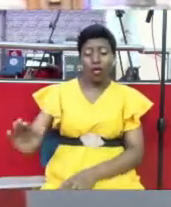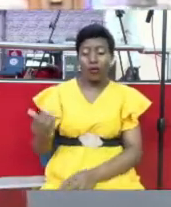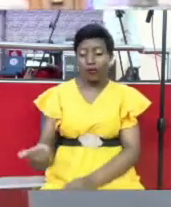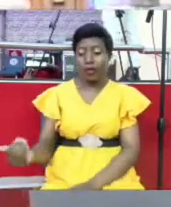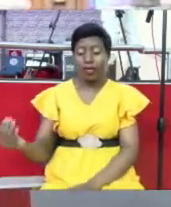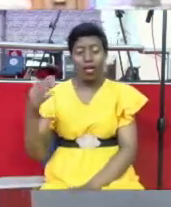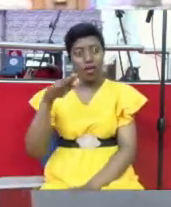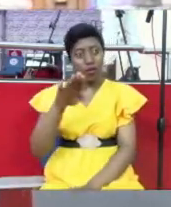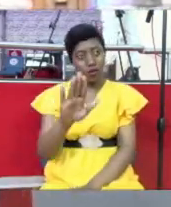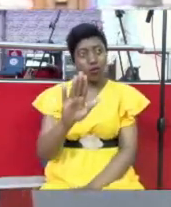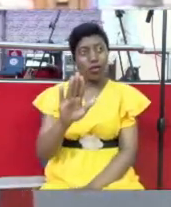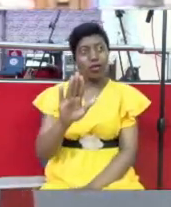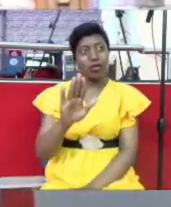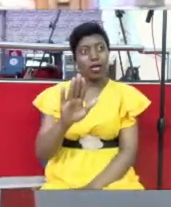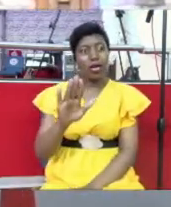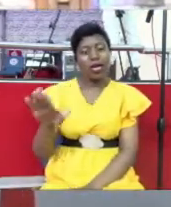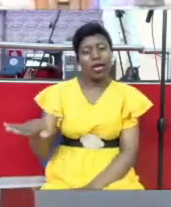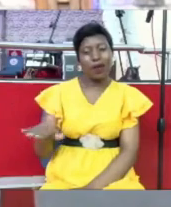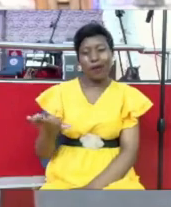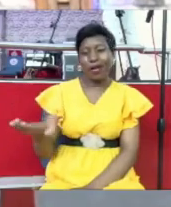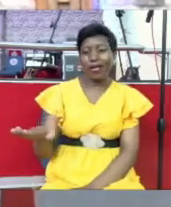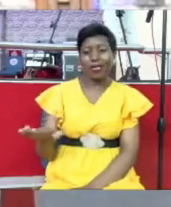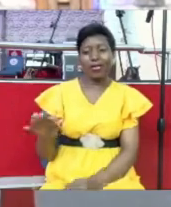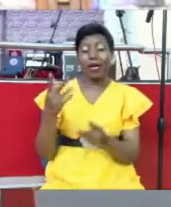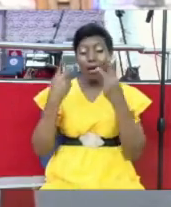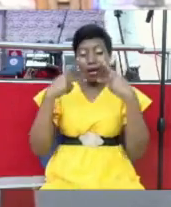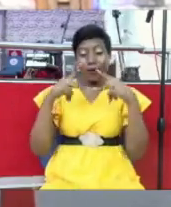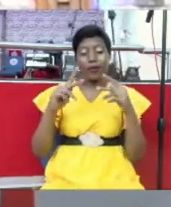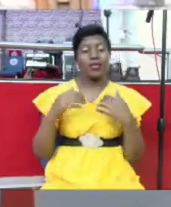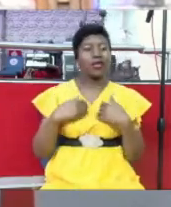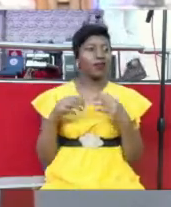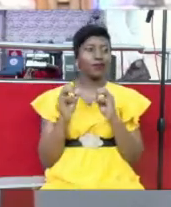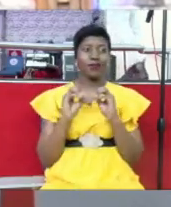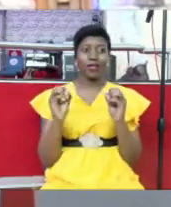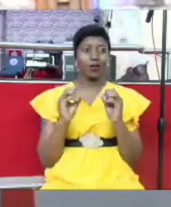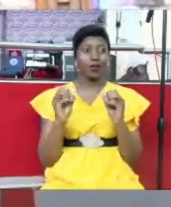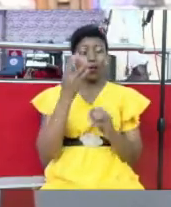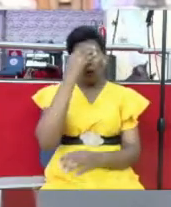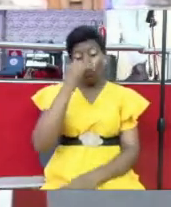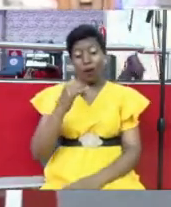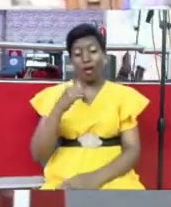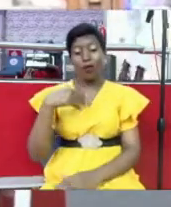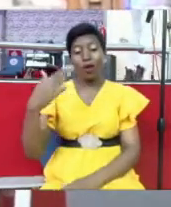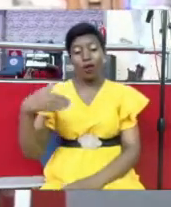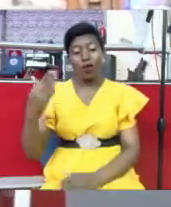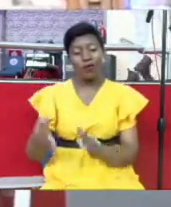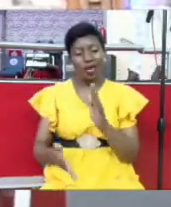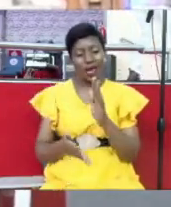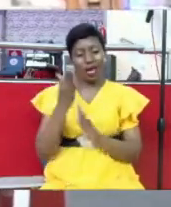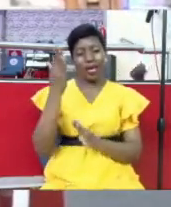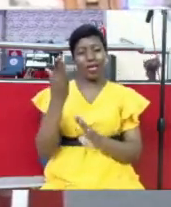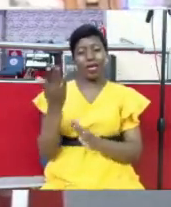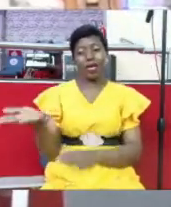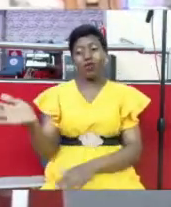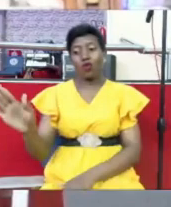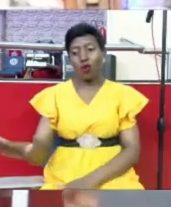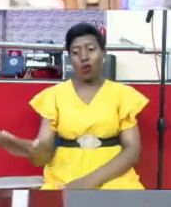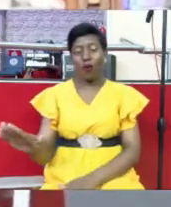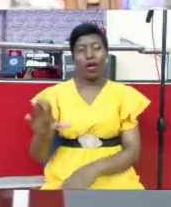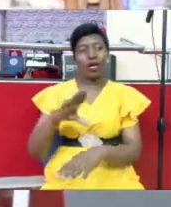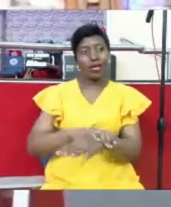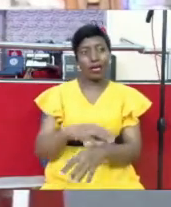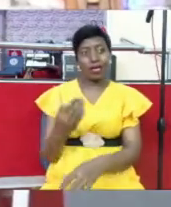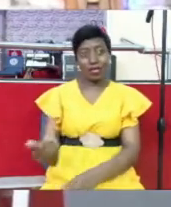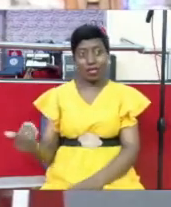are never at peace. You will always be in a hurry so that you can go back to where you left